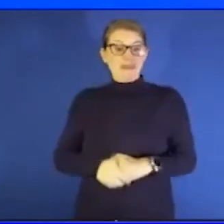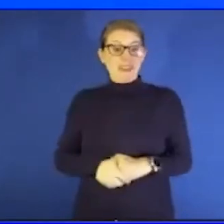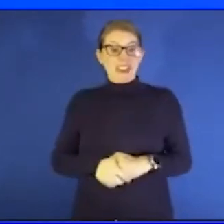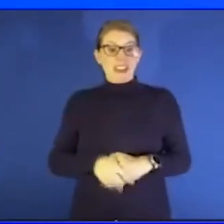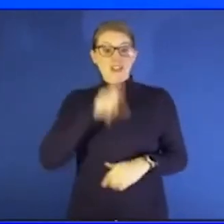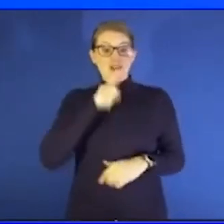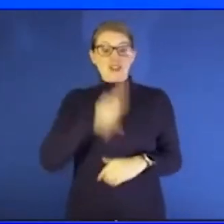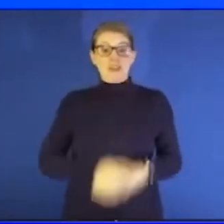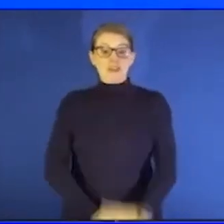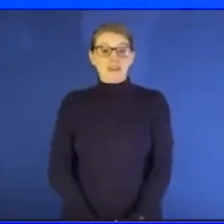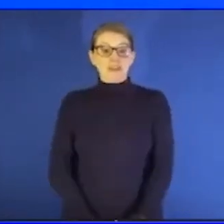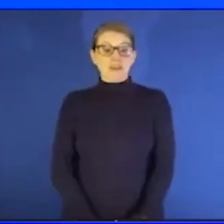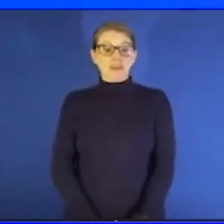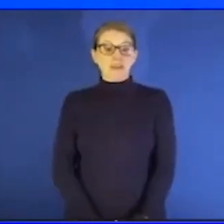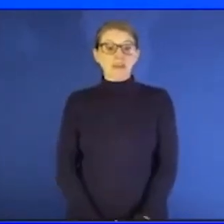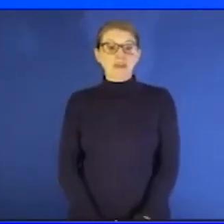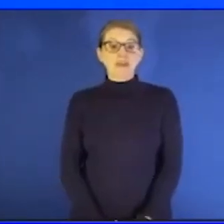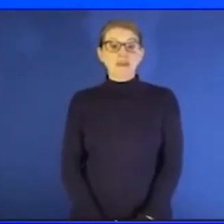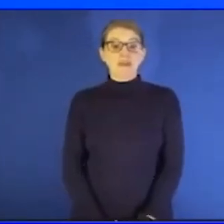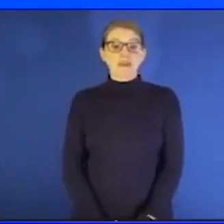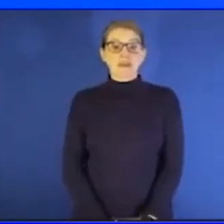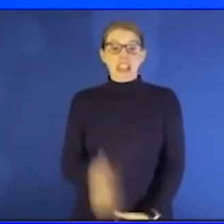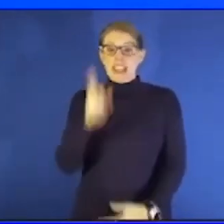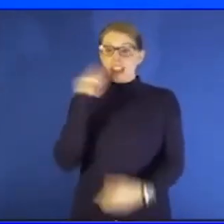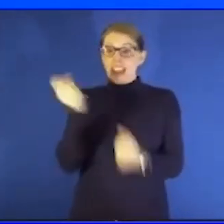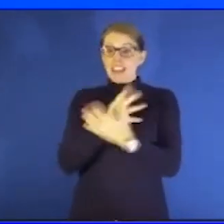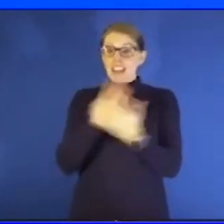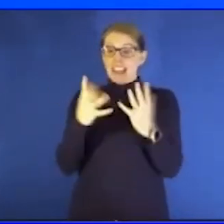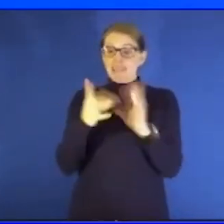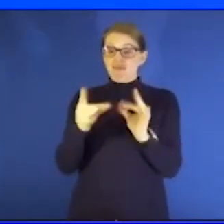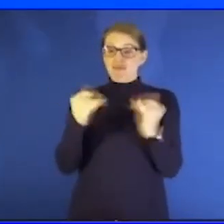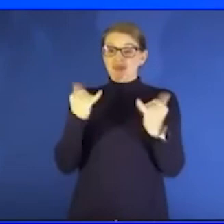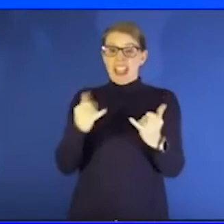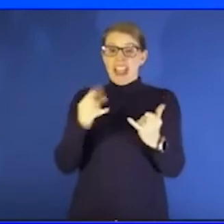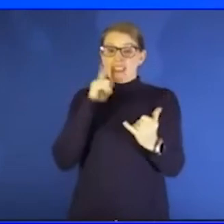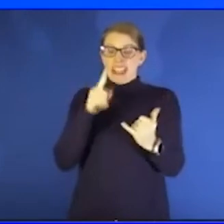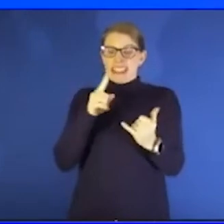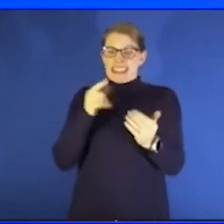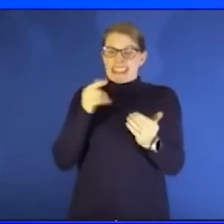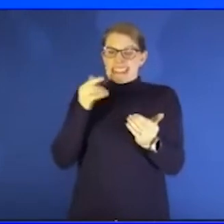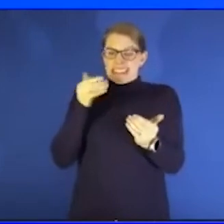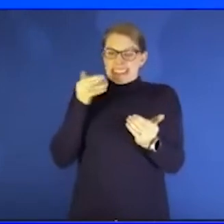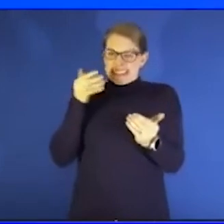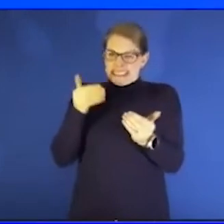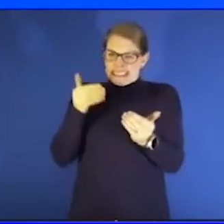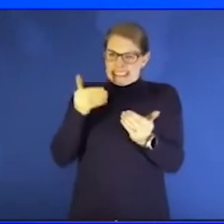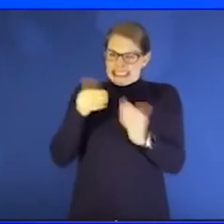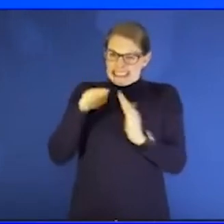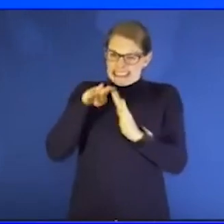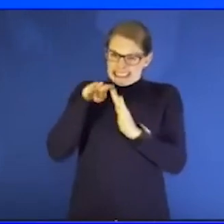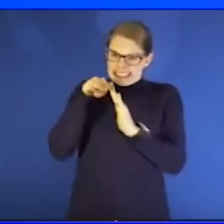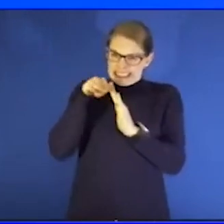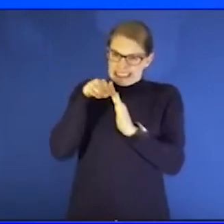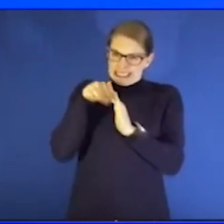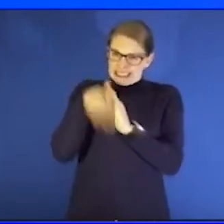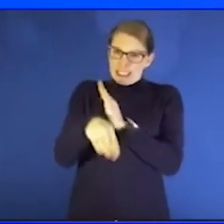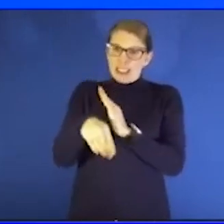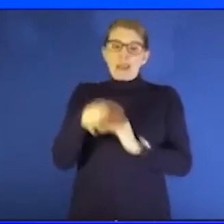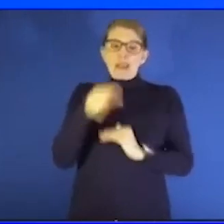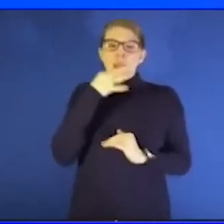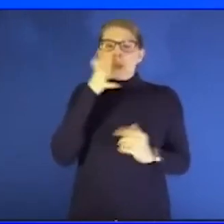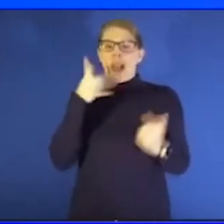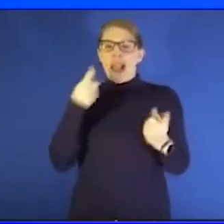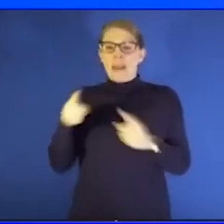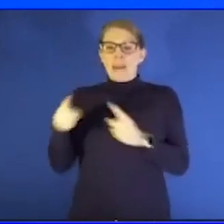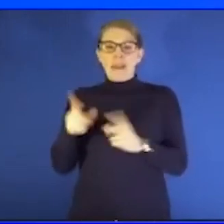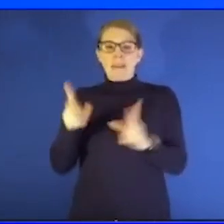I think that everything that was said today is correct. I think we're on the edge of the downhill slope for this, and I want people to just hold